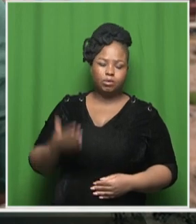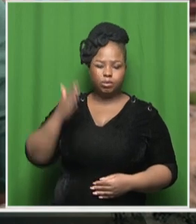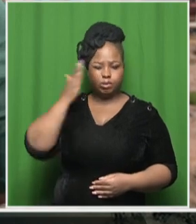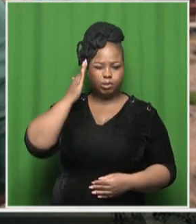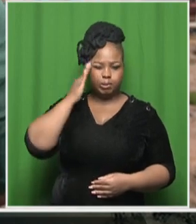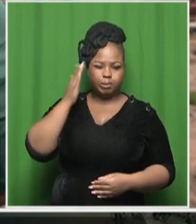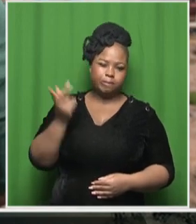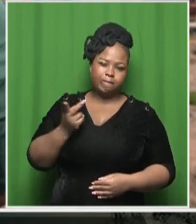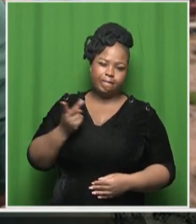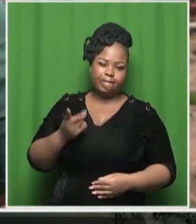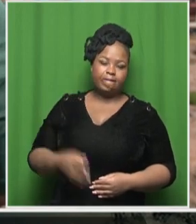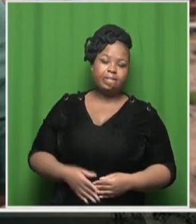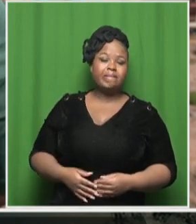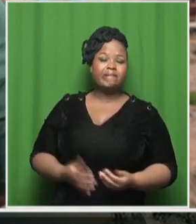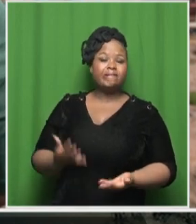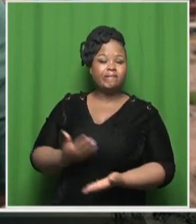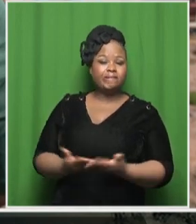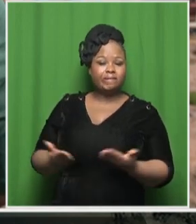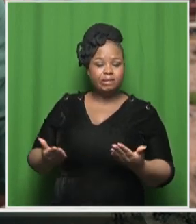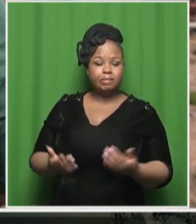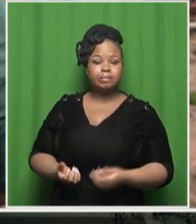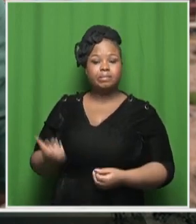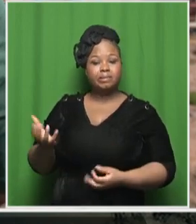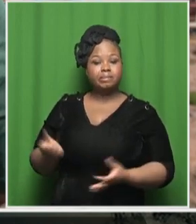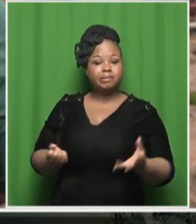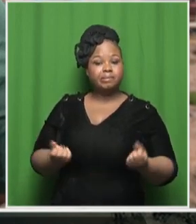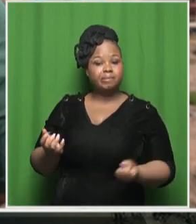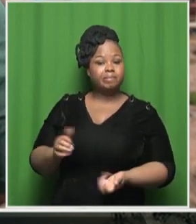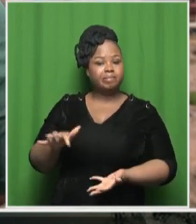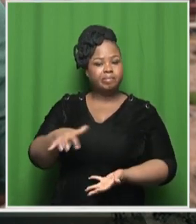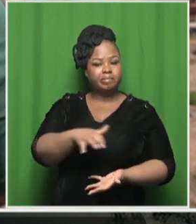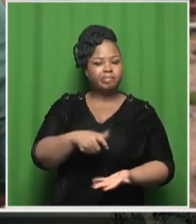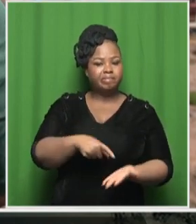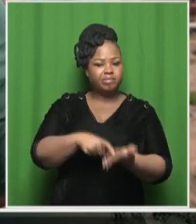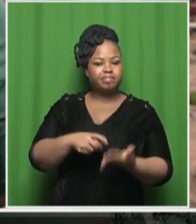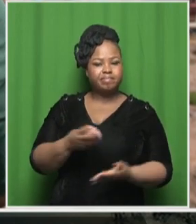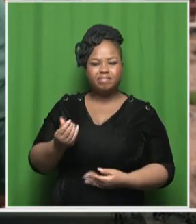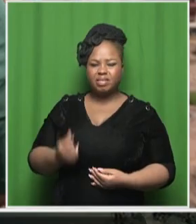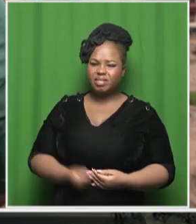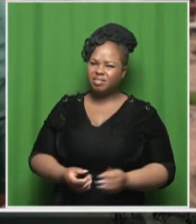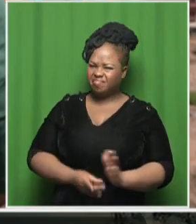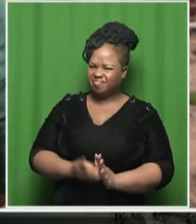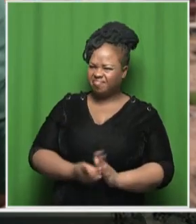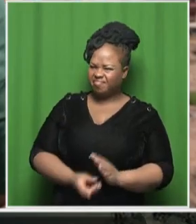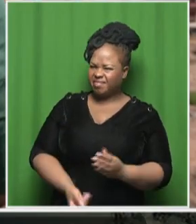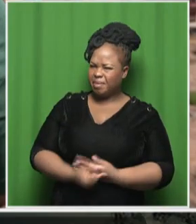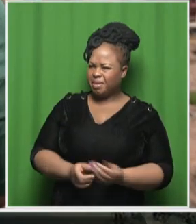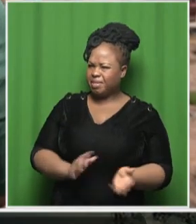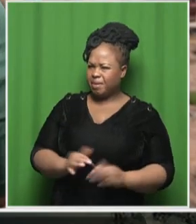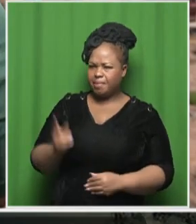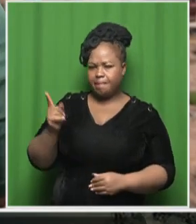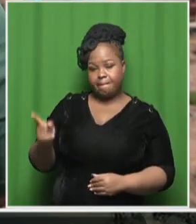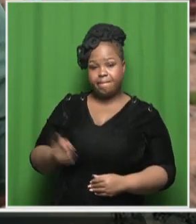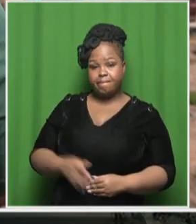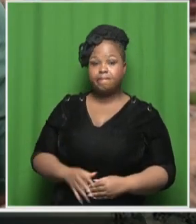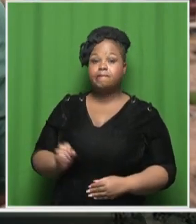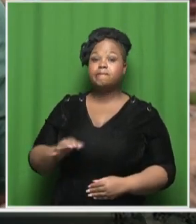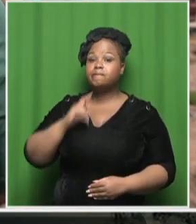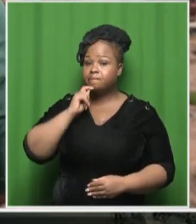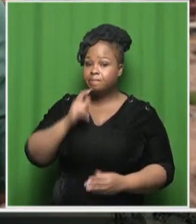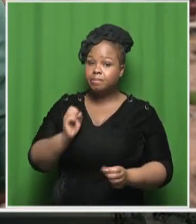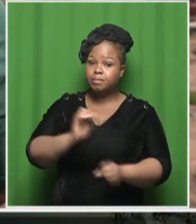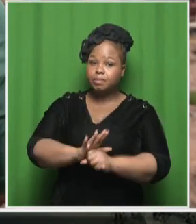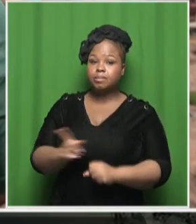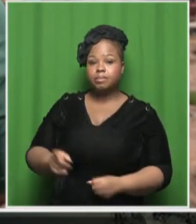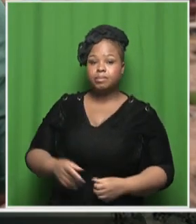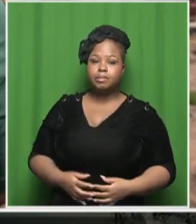know there's extortion rings that are operating. So talk to us about these developments and of course also whether they have been